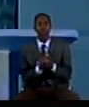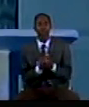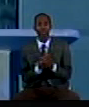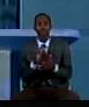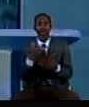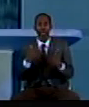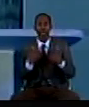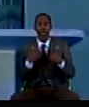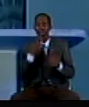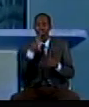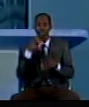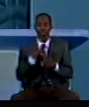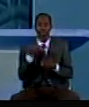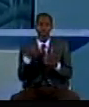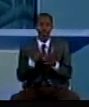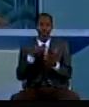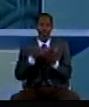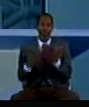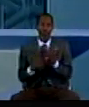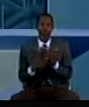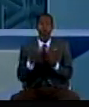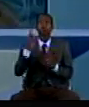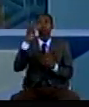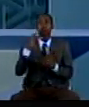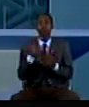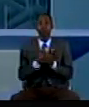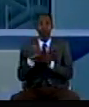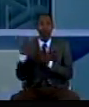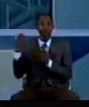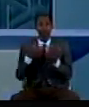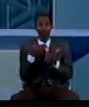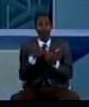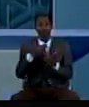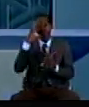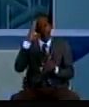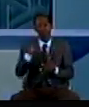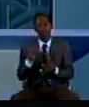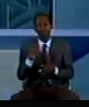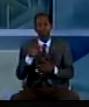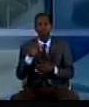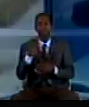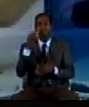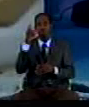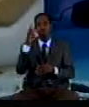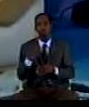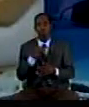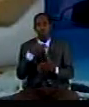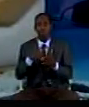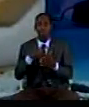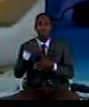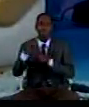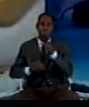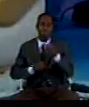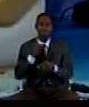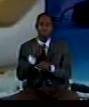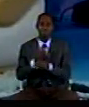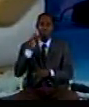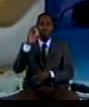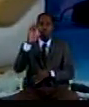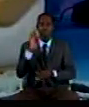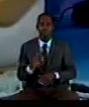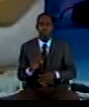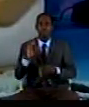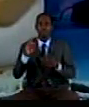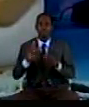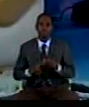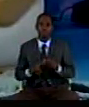God that has brought this man of God, this international evangelist, to launch out from Taraba